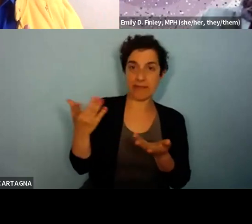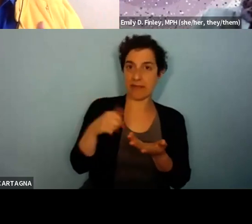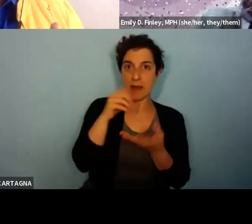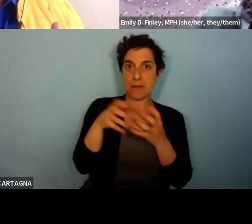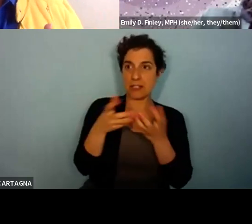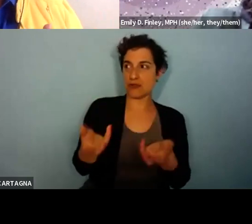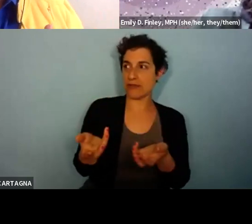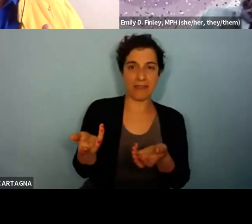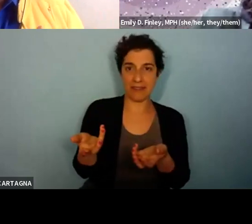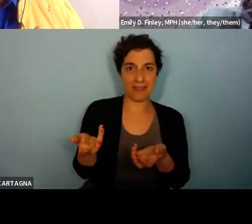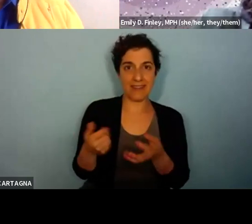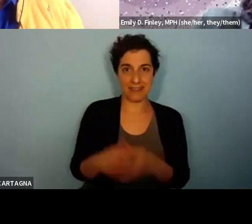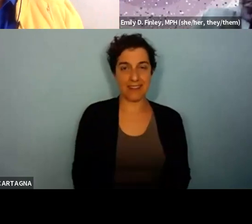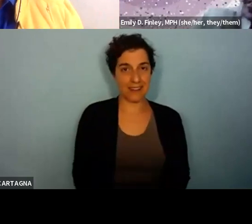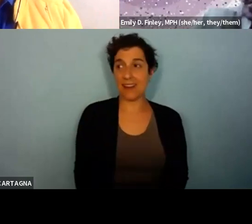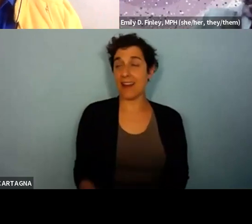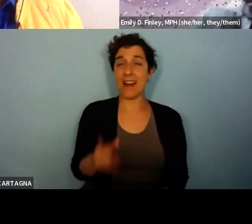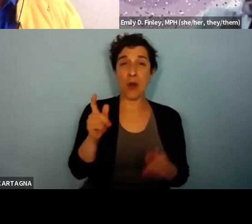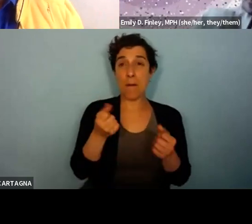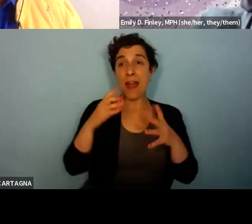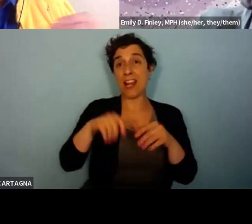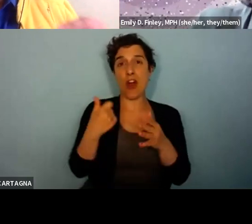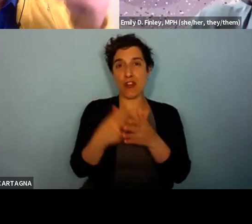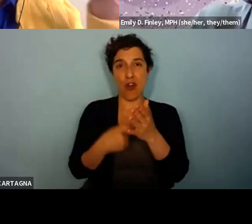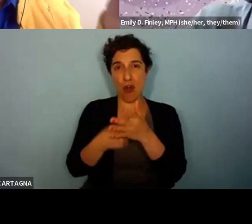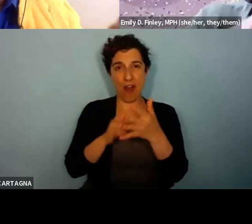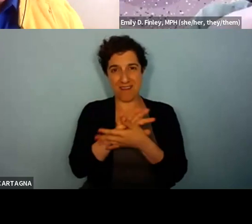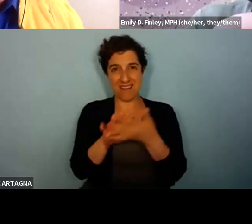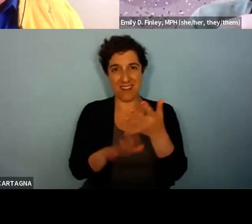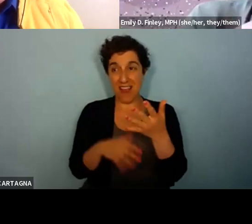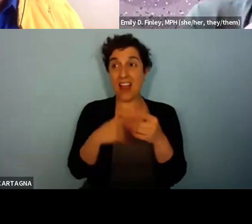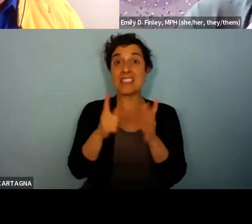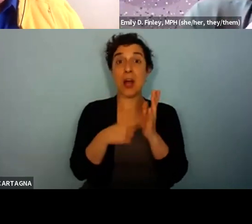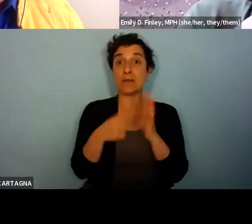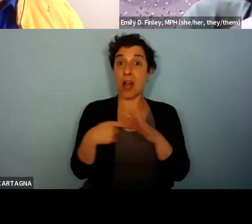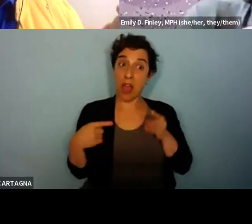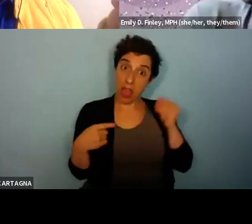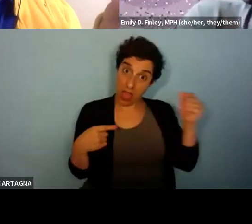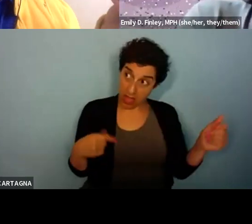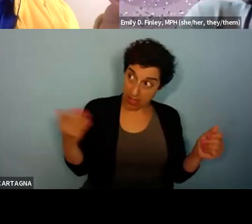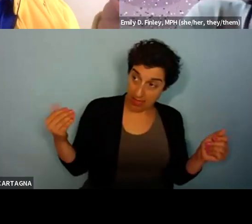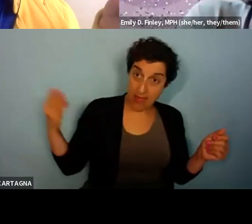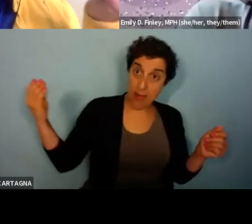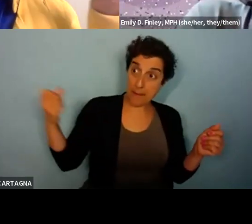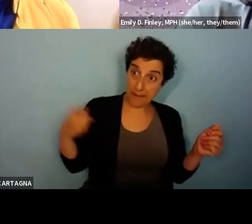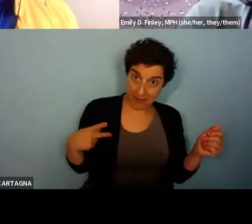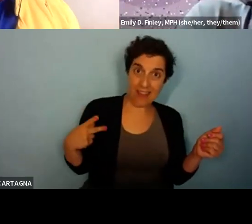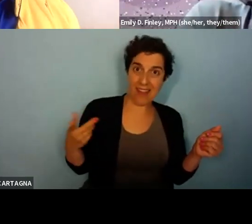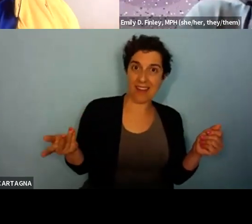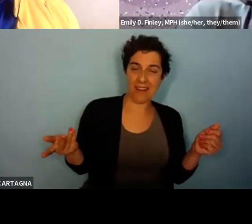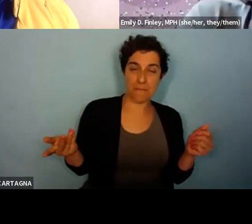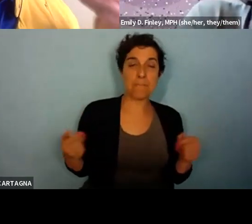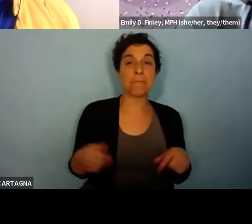saying, it doesn't account for indirect cost. And sometimes it comes by reimbursement as well. So the